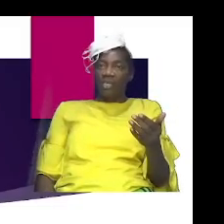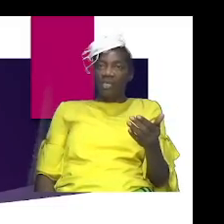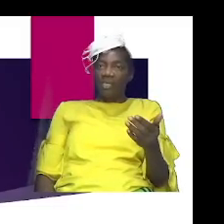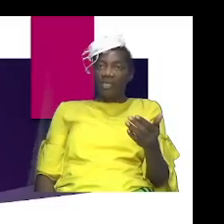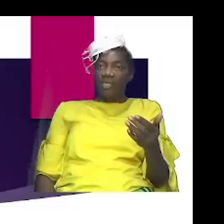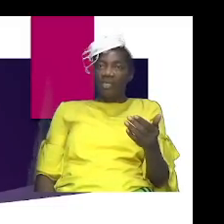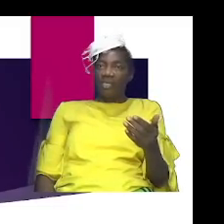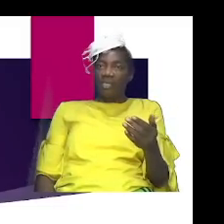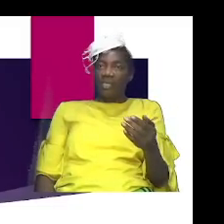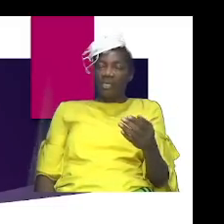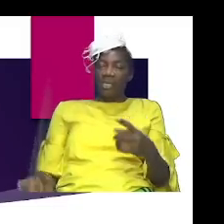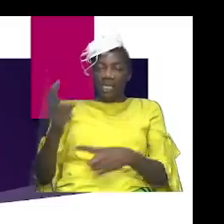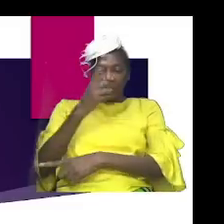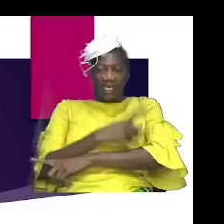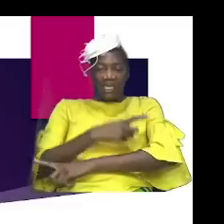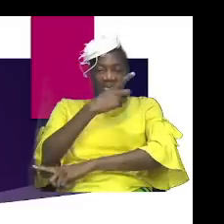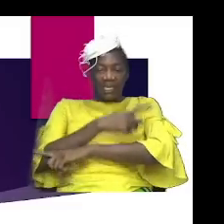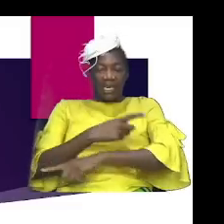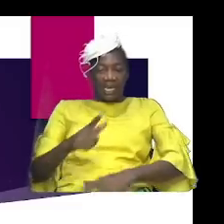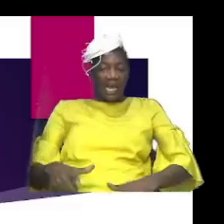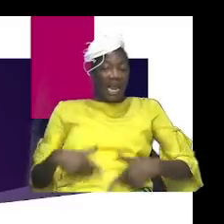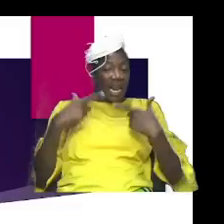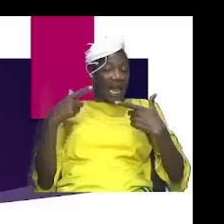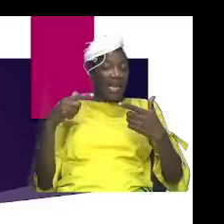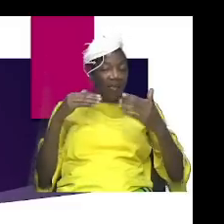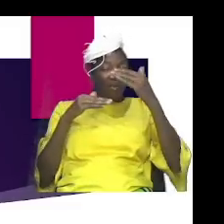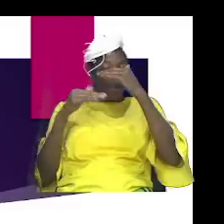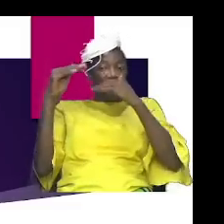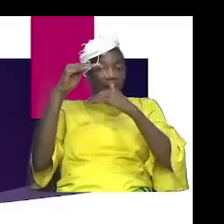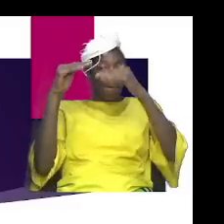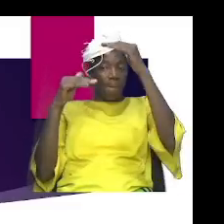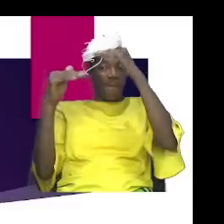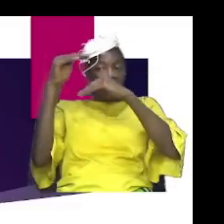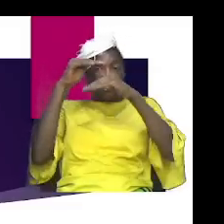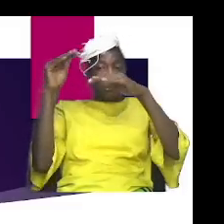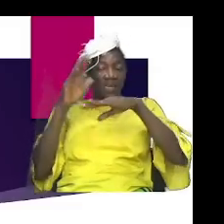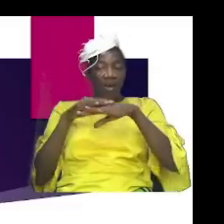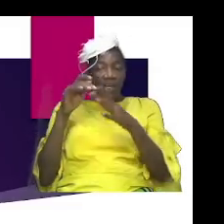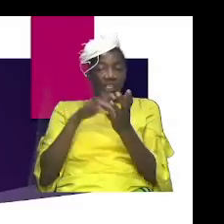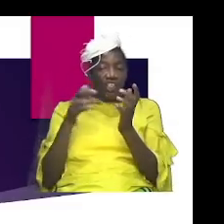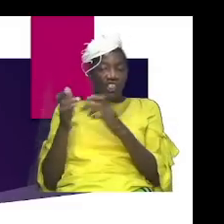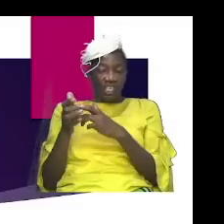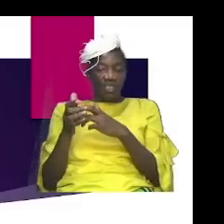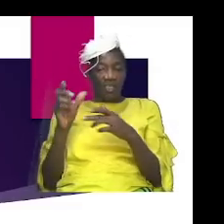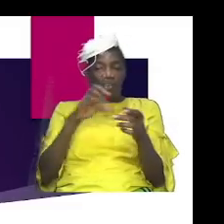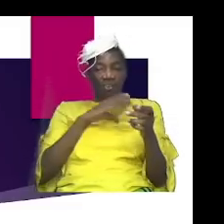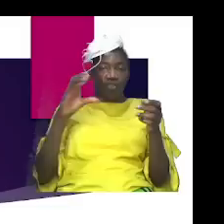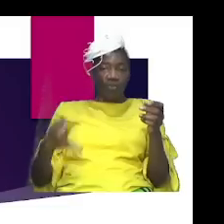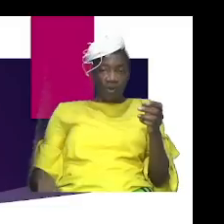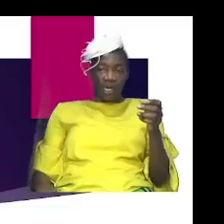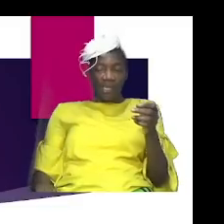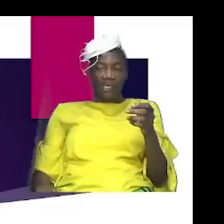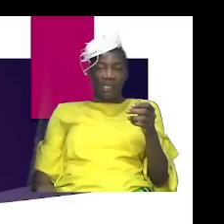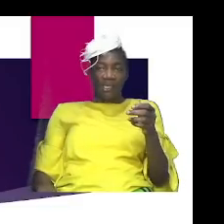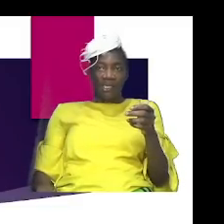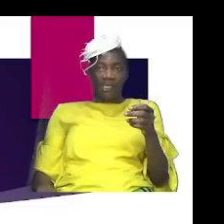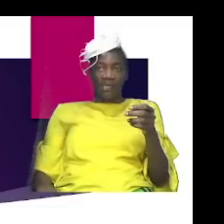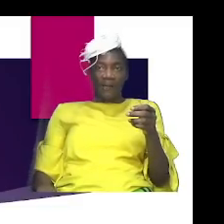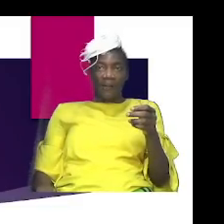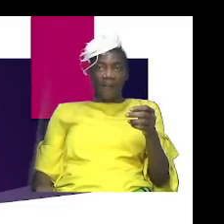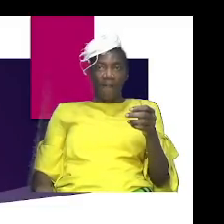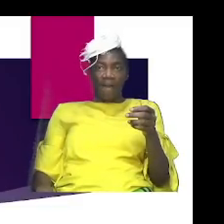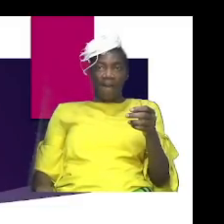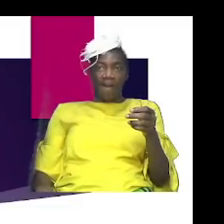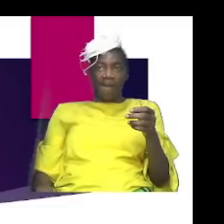our daily lives, we are building on the foundation that is already established. But he went further.